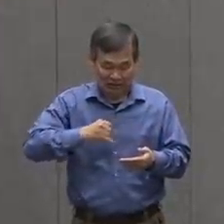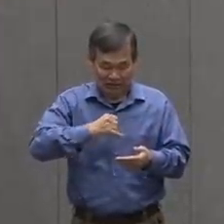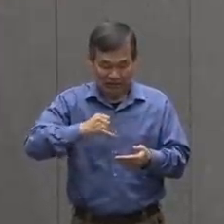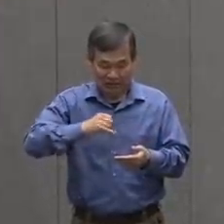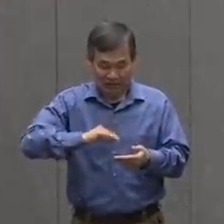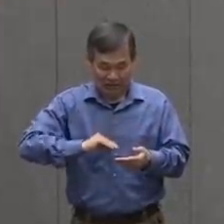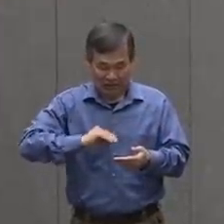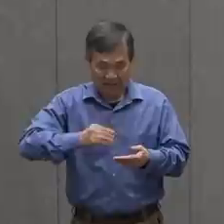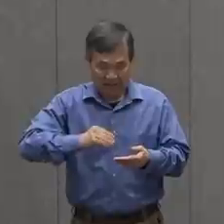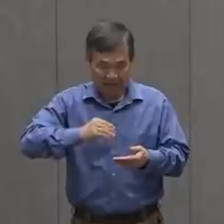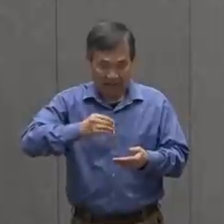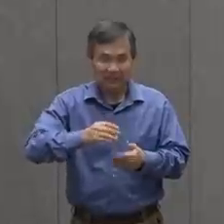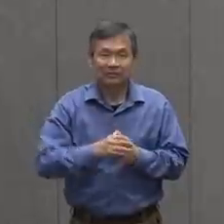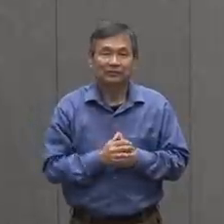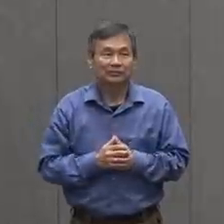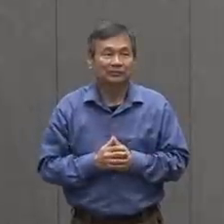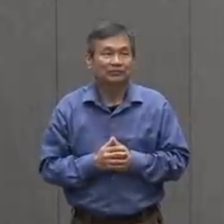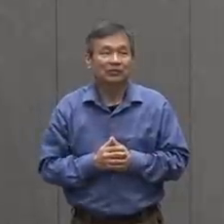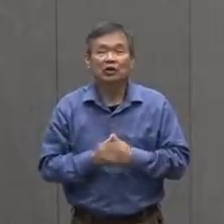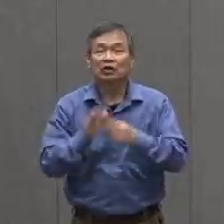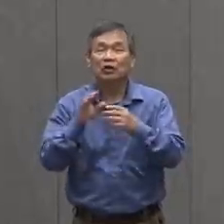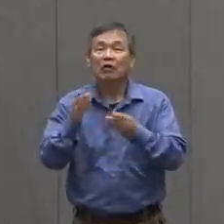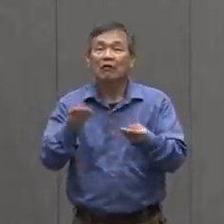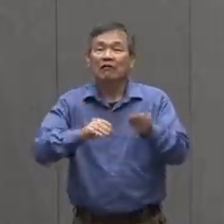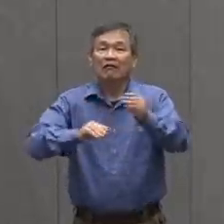squares. Just fold them